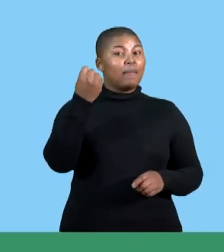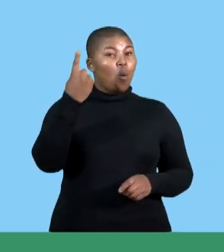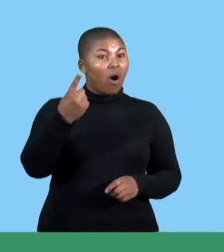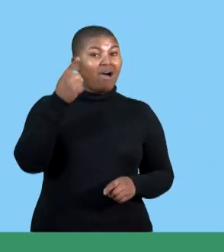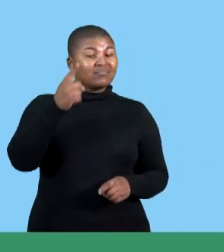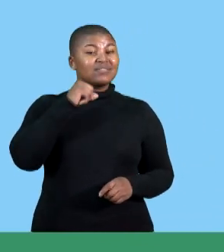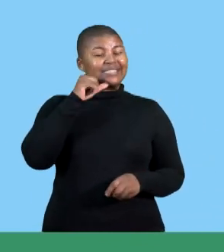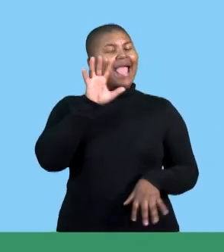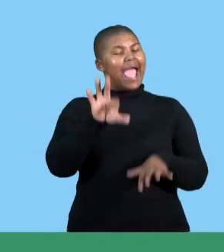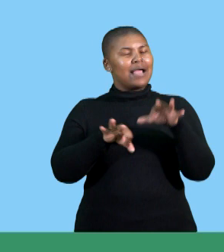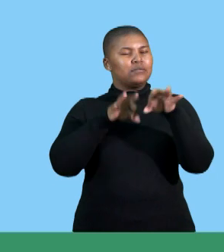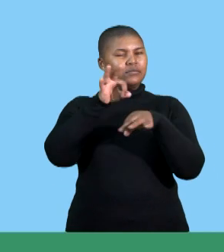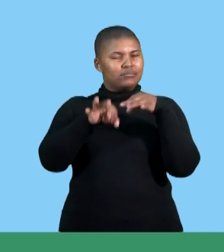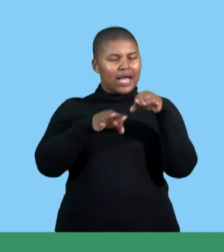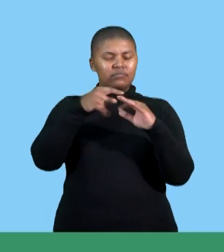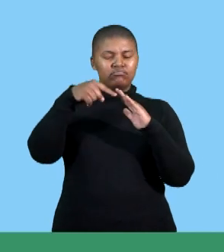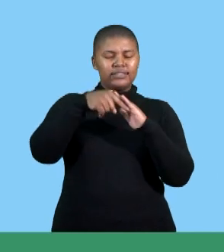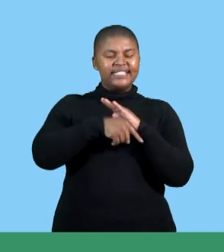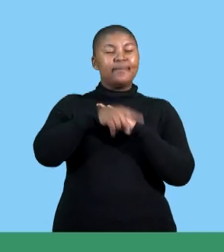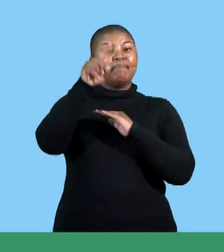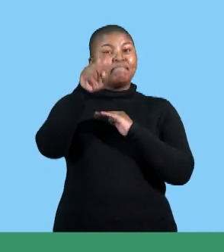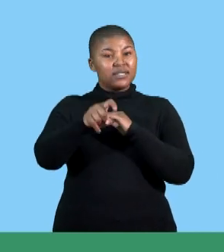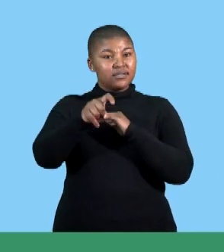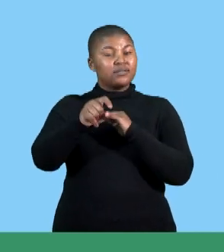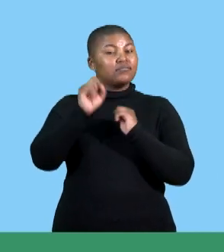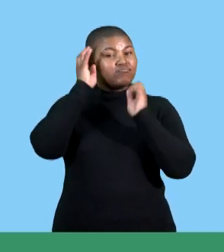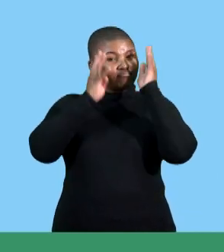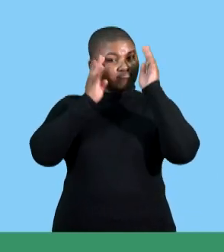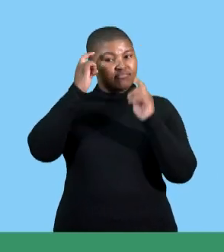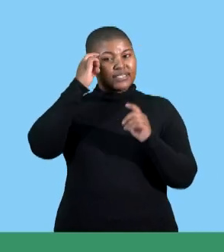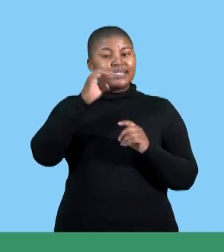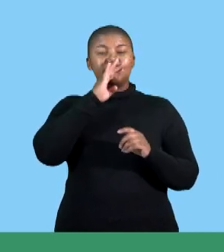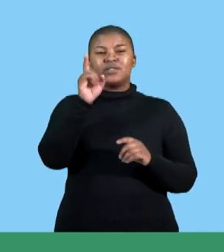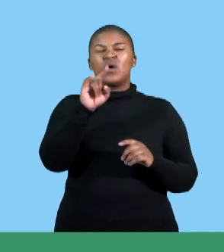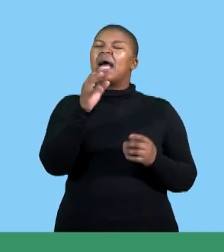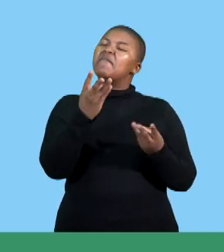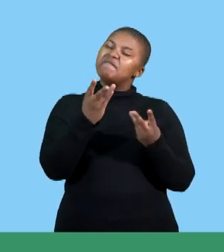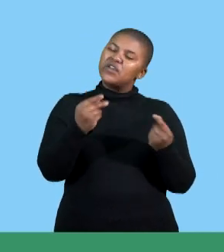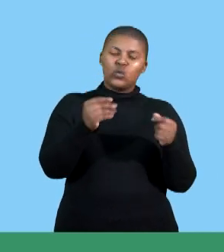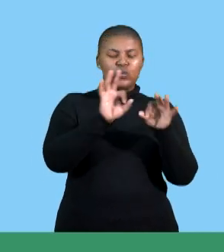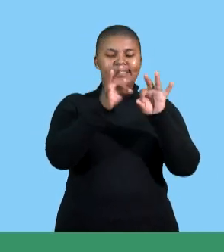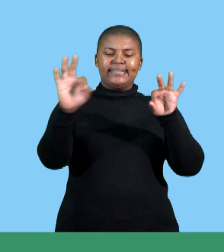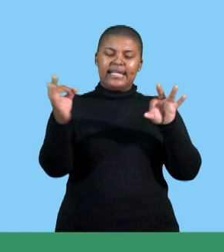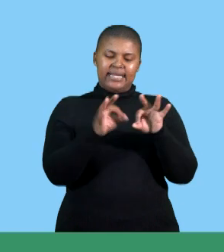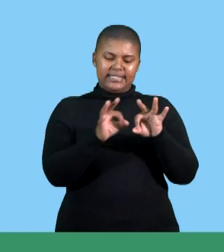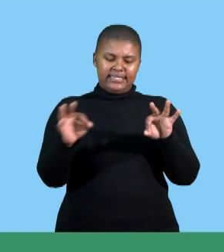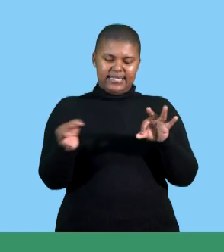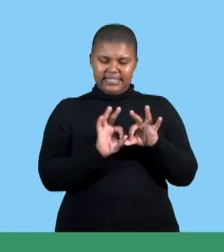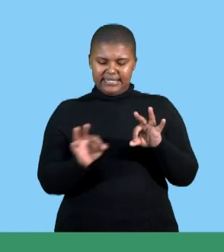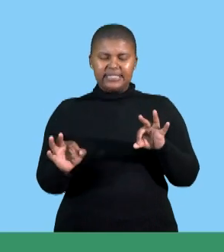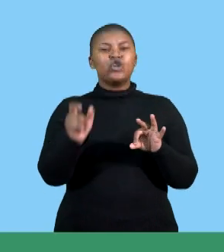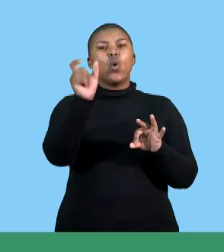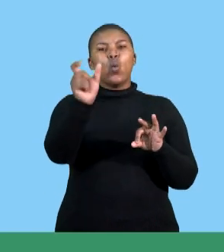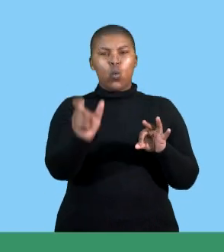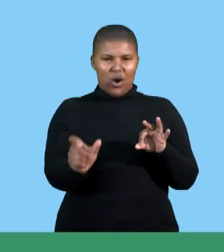say elaborate, so we want you to expand on your definitions. So just giving us a few sentences or just a few